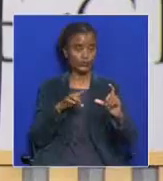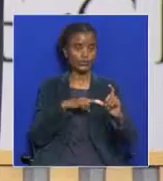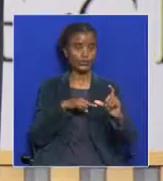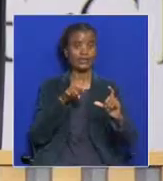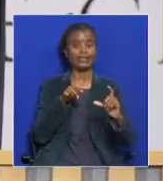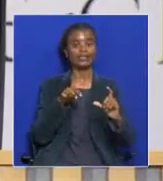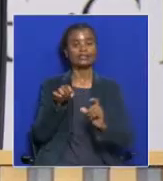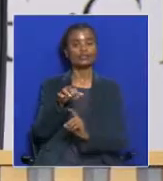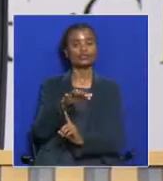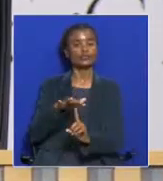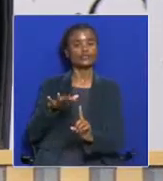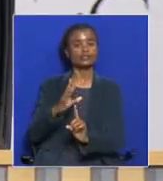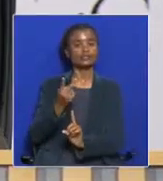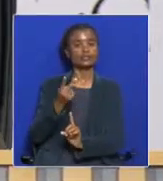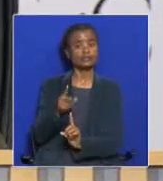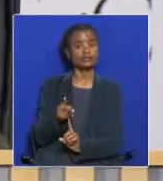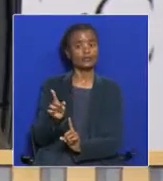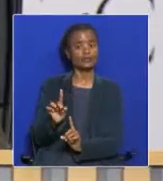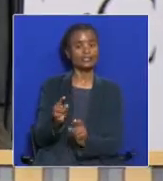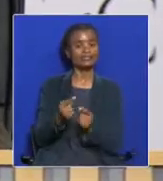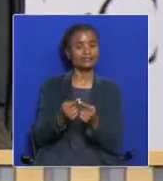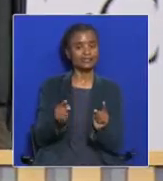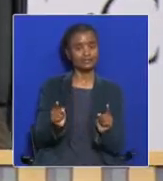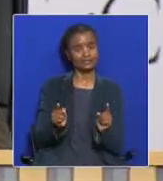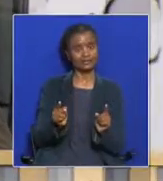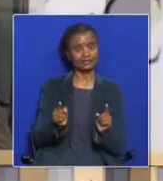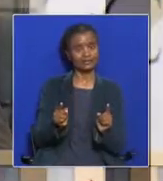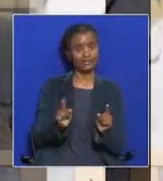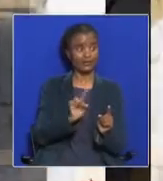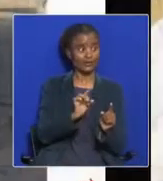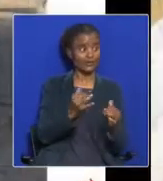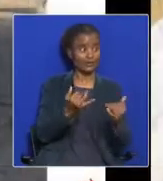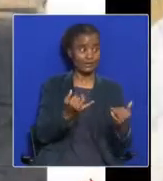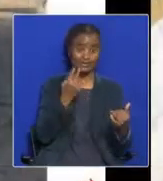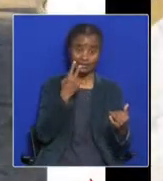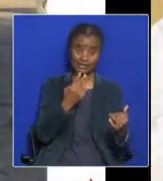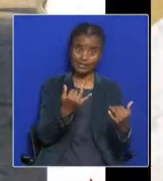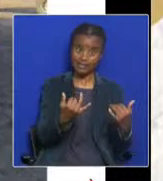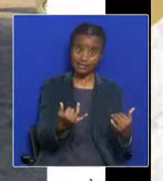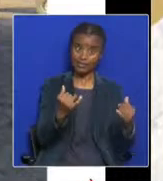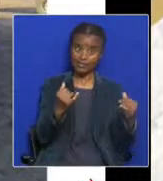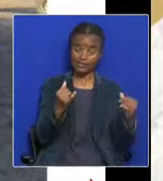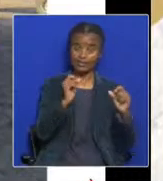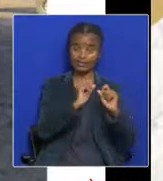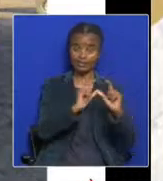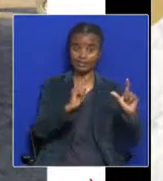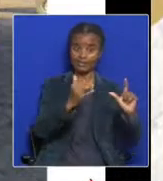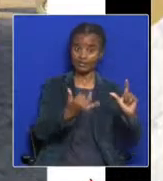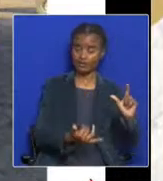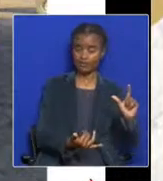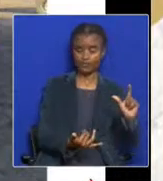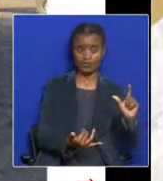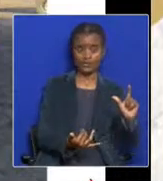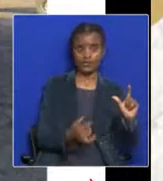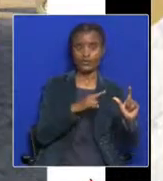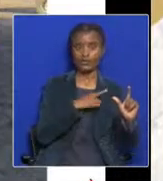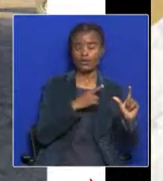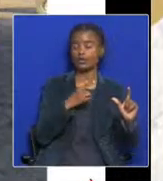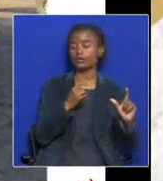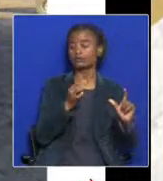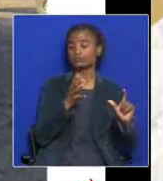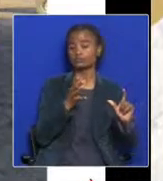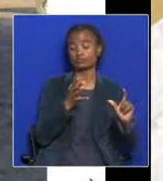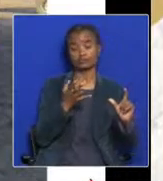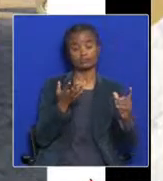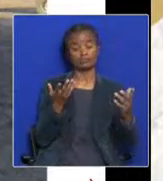was a lot different than what we see on your screen now. It was a much more congested environment. Even when you open